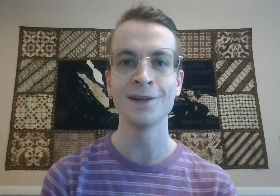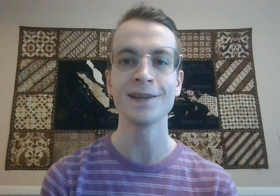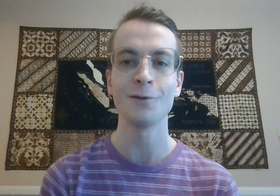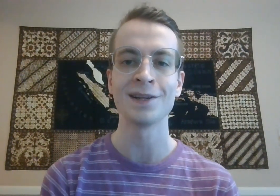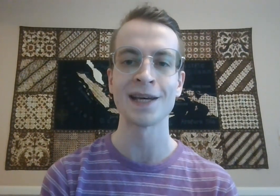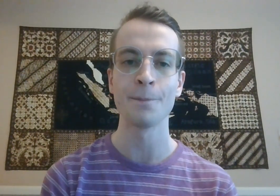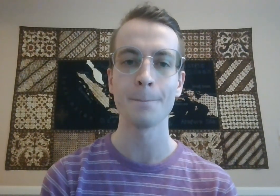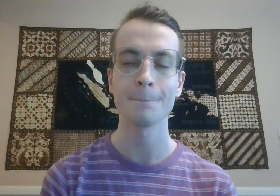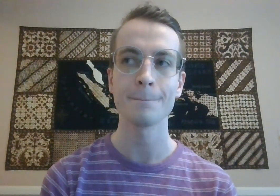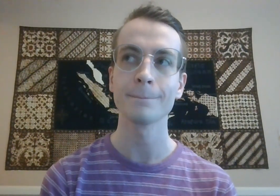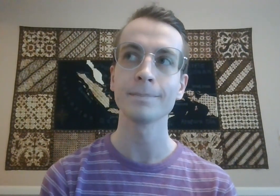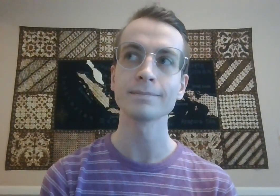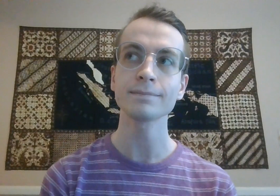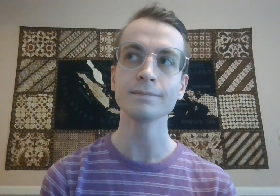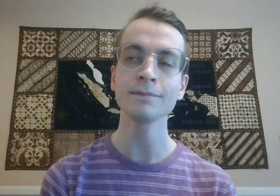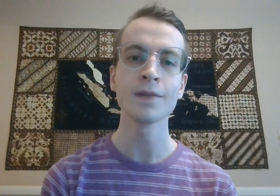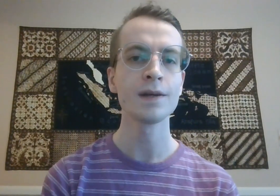A good and weird time.